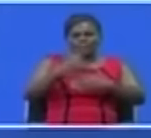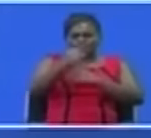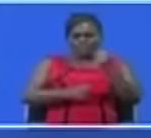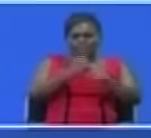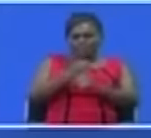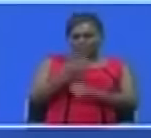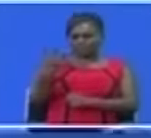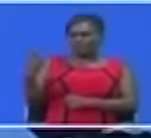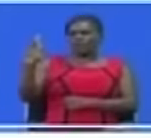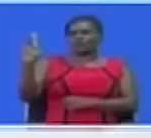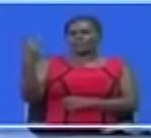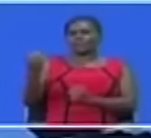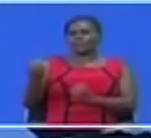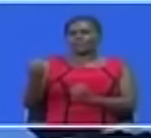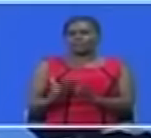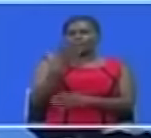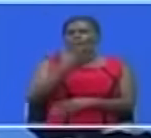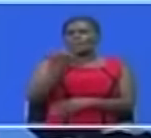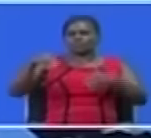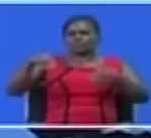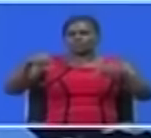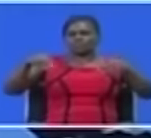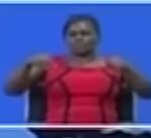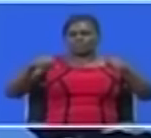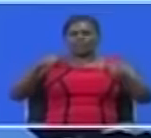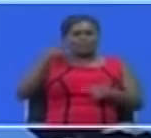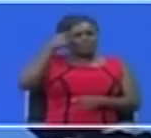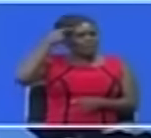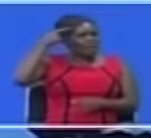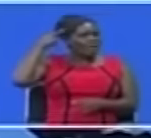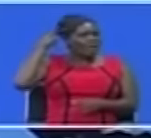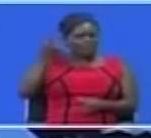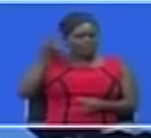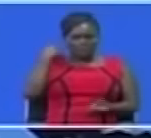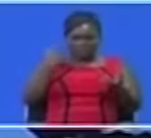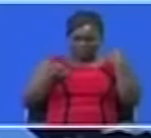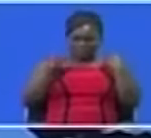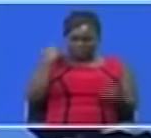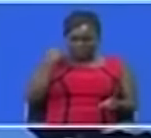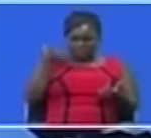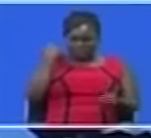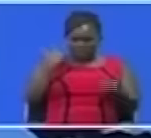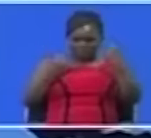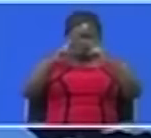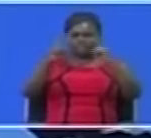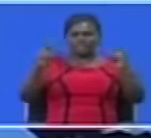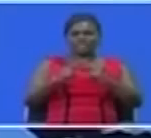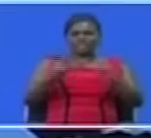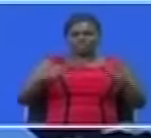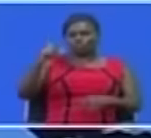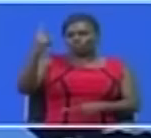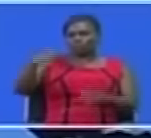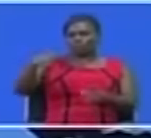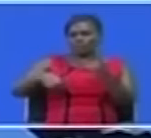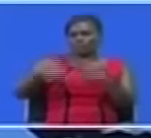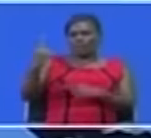For years, Kenya has produced some of the best quality black tea in the world. Tea from Kenya has won international acclaim for